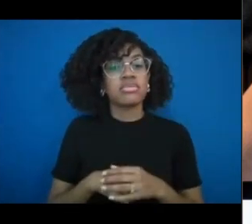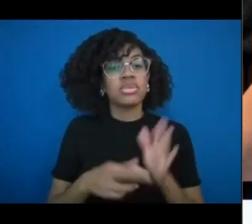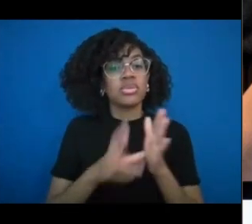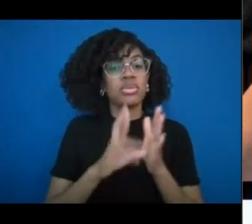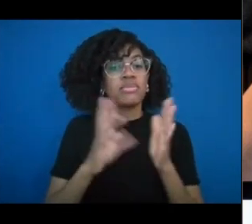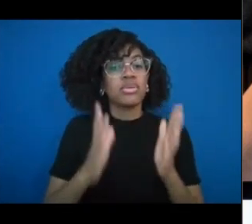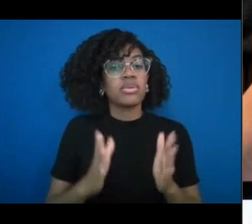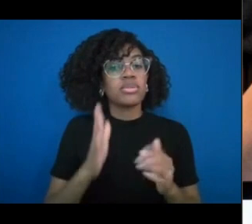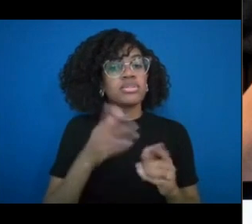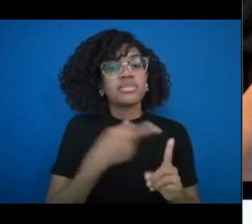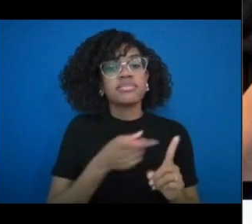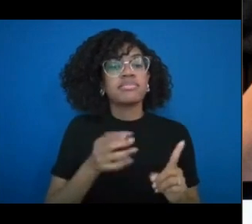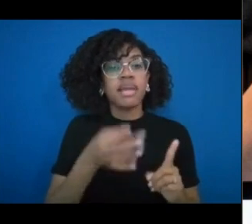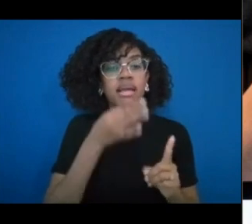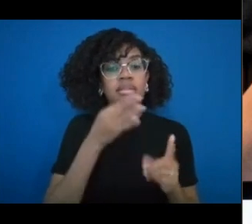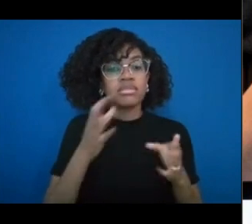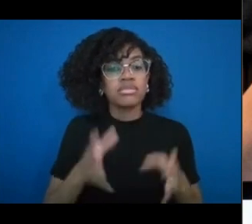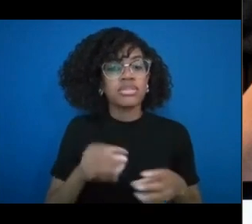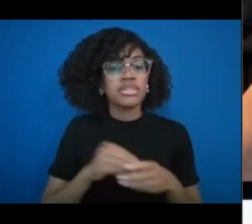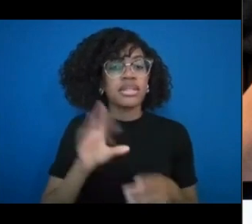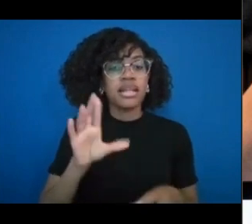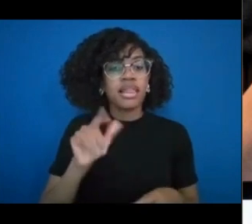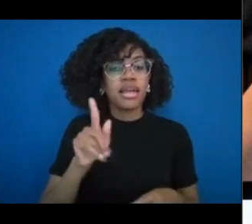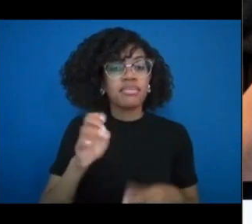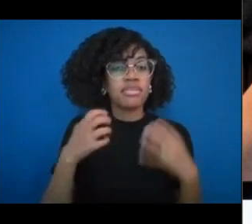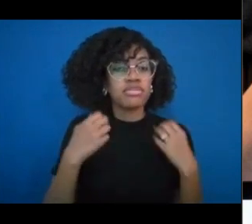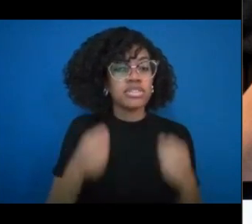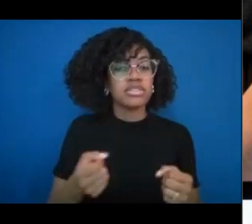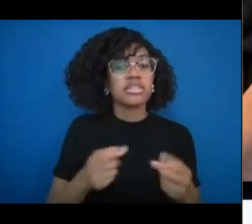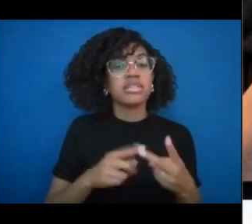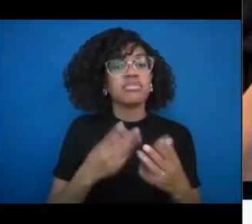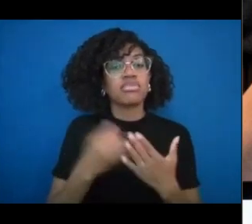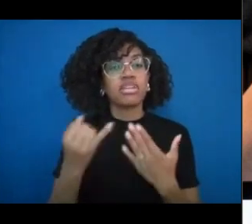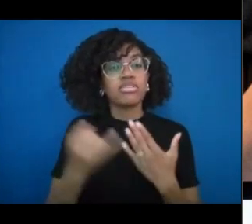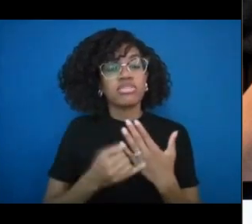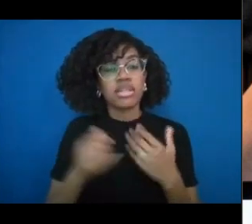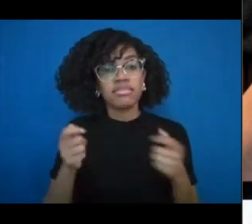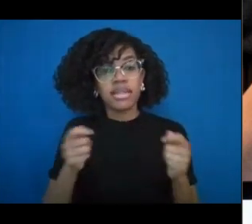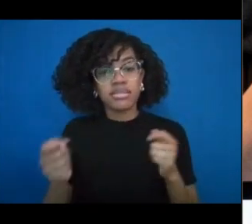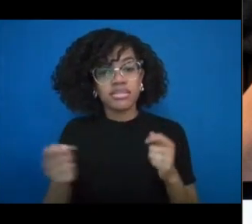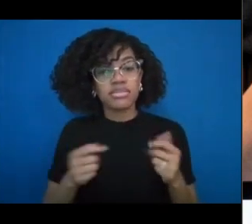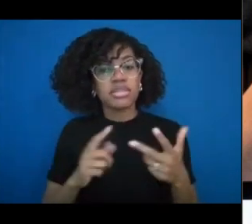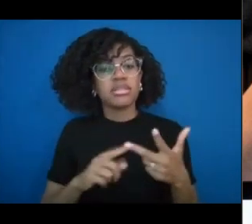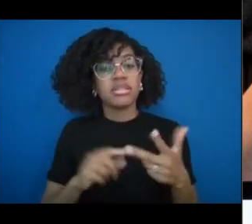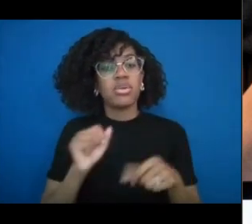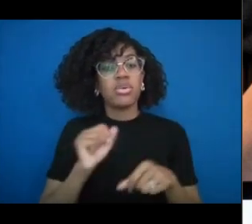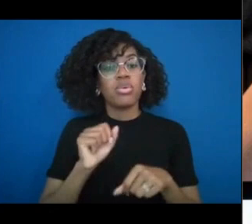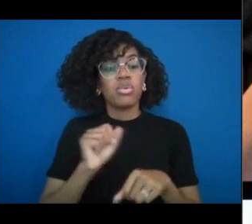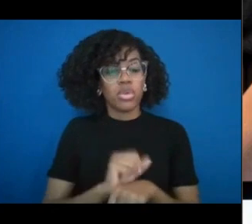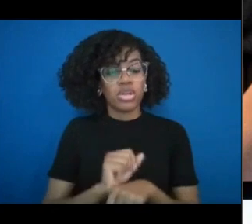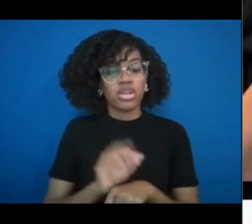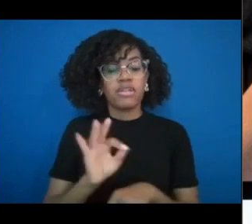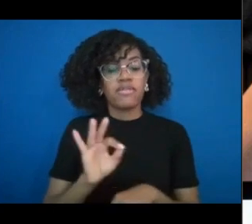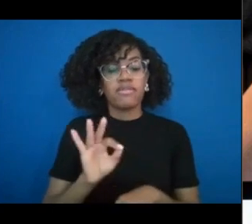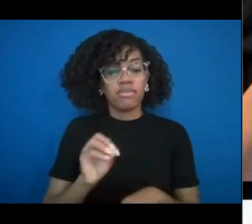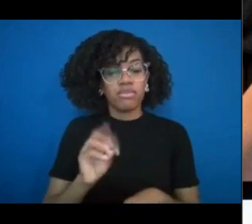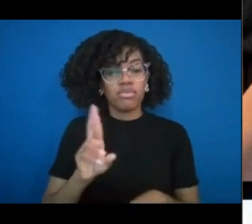resilience, project management, and workforce development. They're going to be drawn from